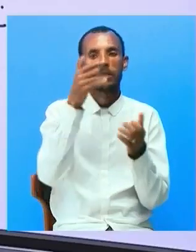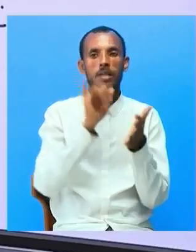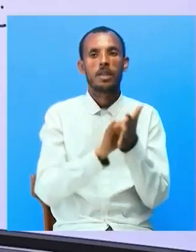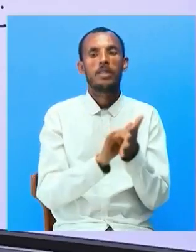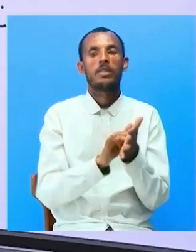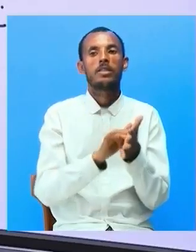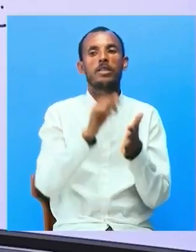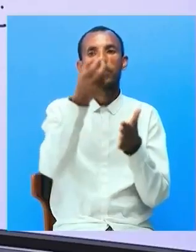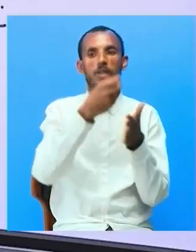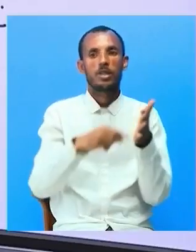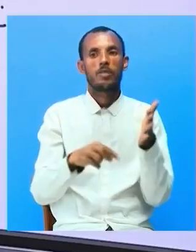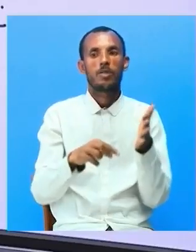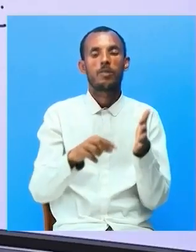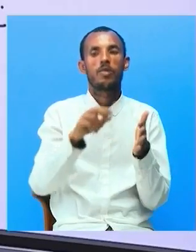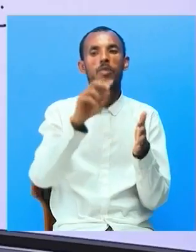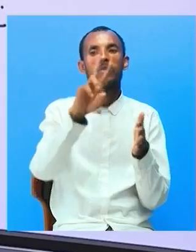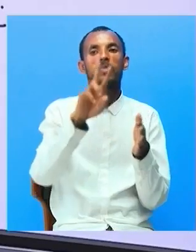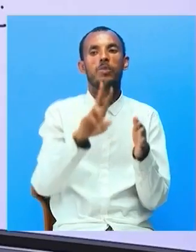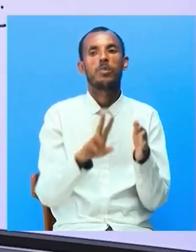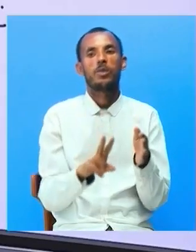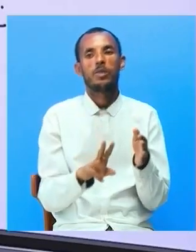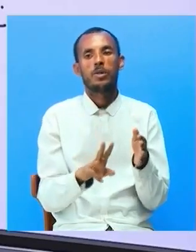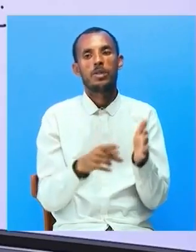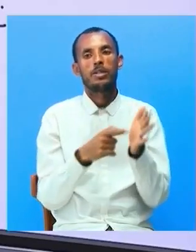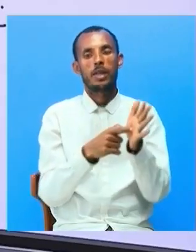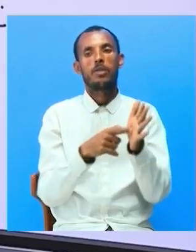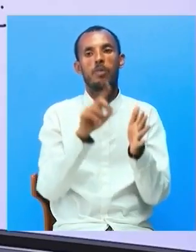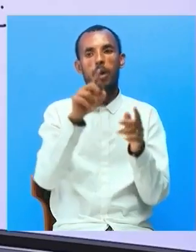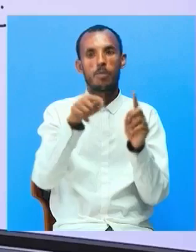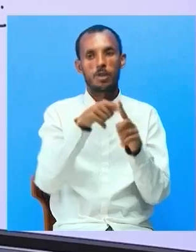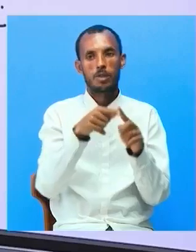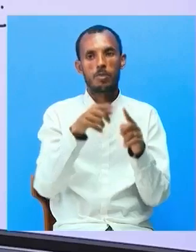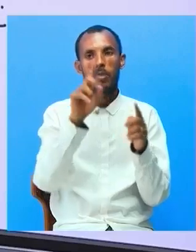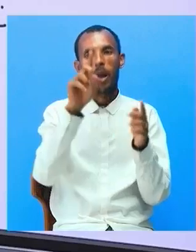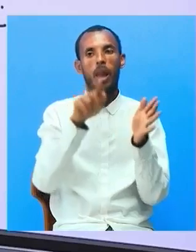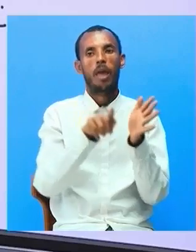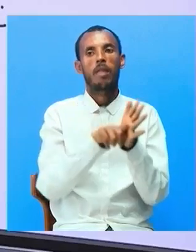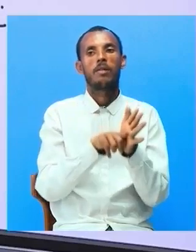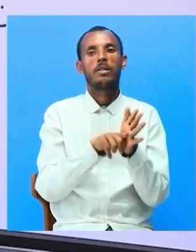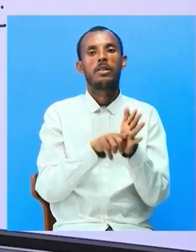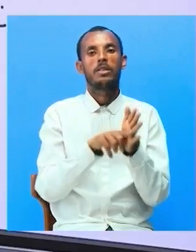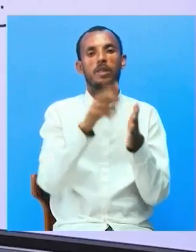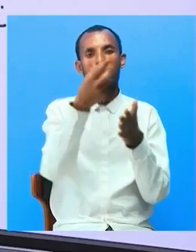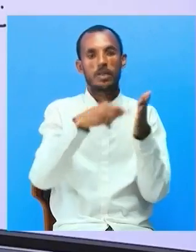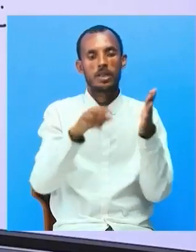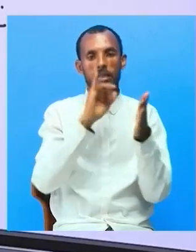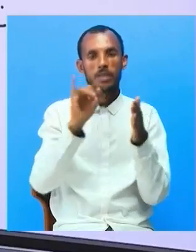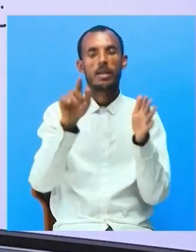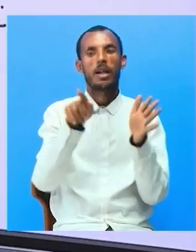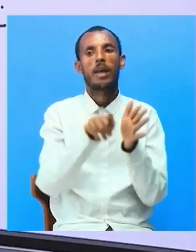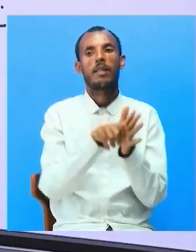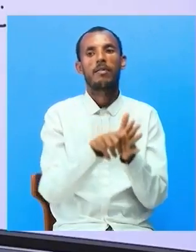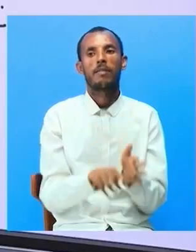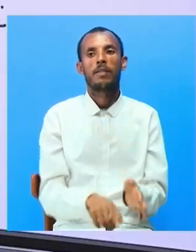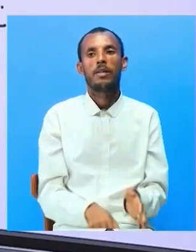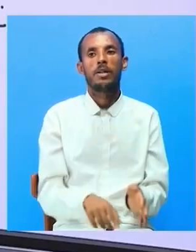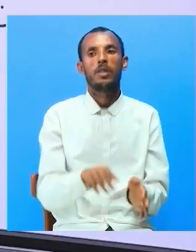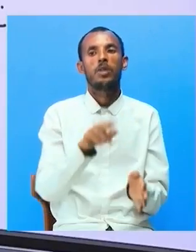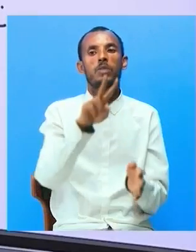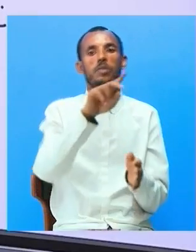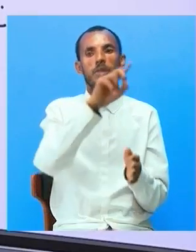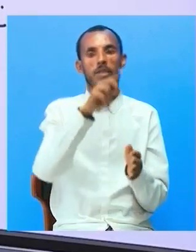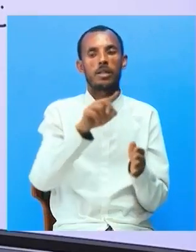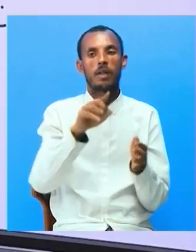of two integers having different sign. One is positive, the other is negative. The quotient is negative. Again here, the quotient of